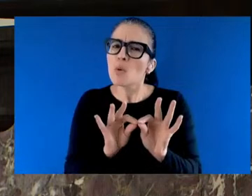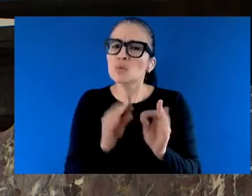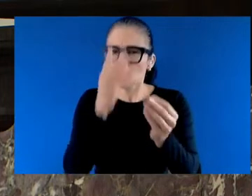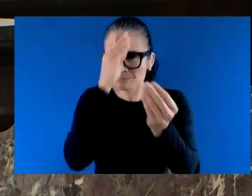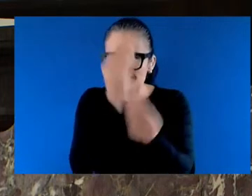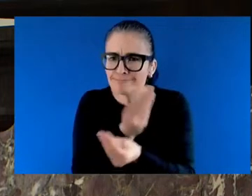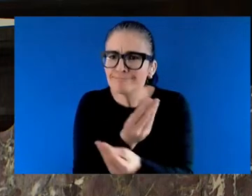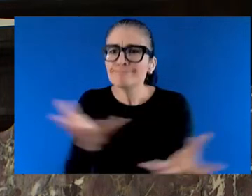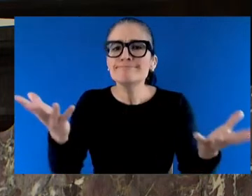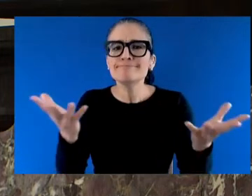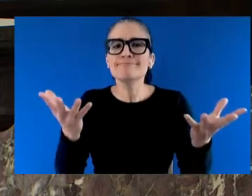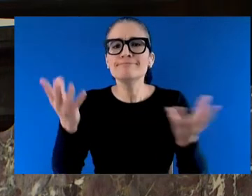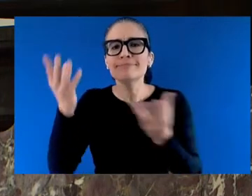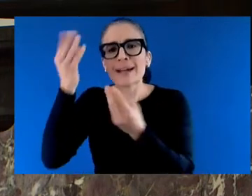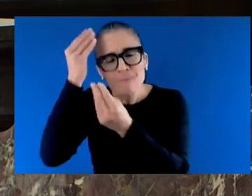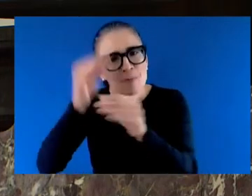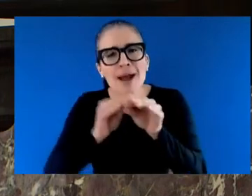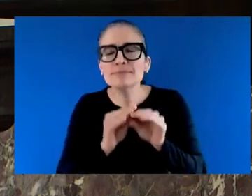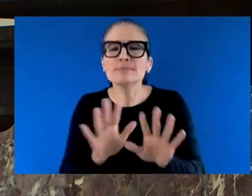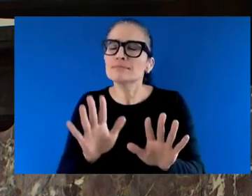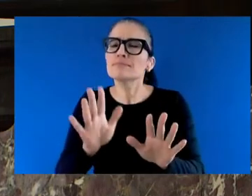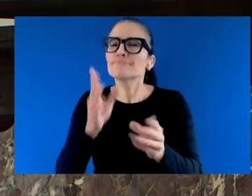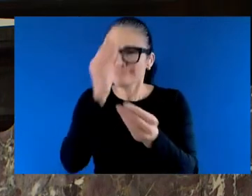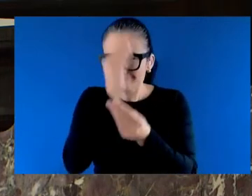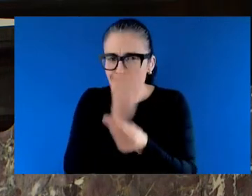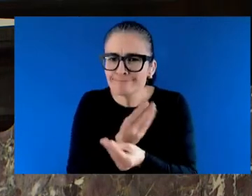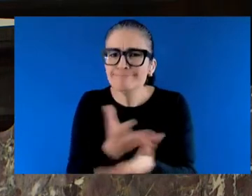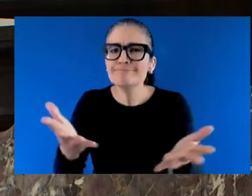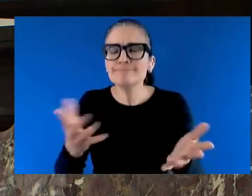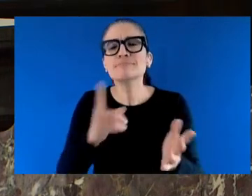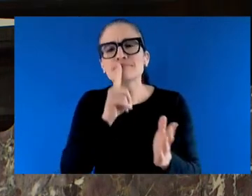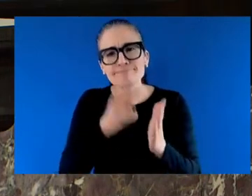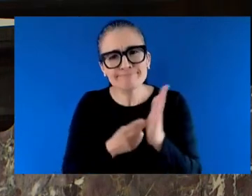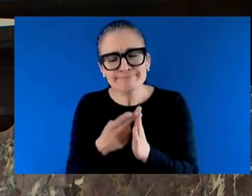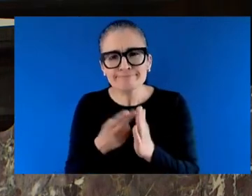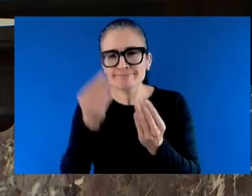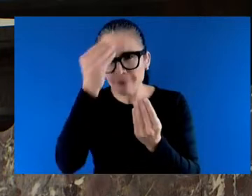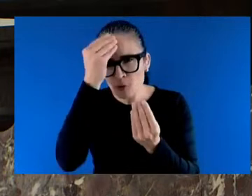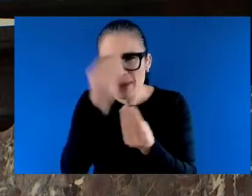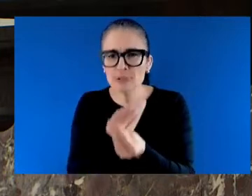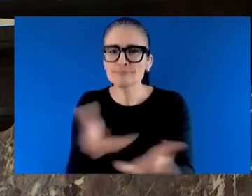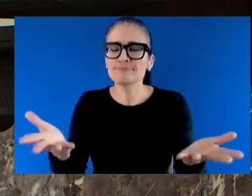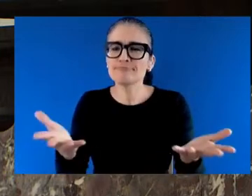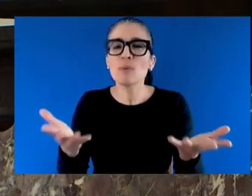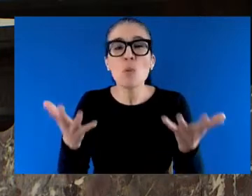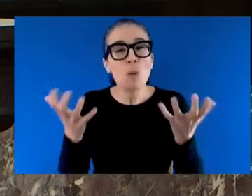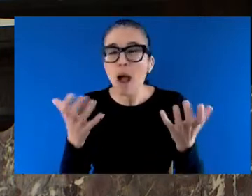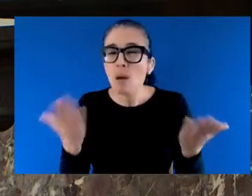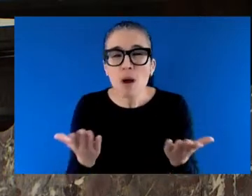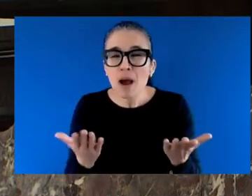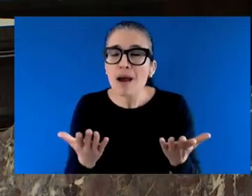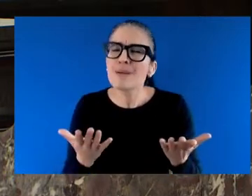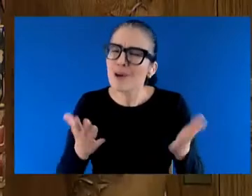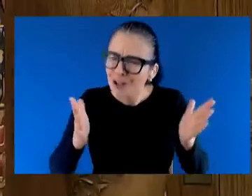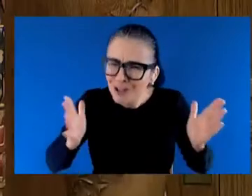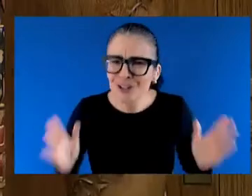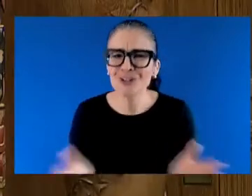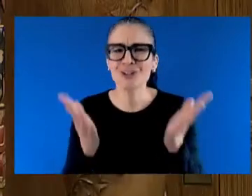open dialogues, so the multiculturalism can truly thrive and continue to enrich our community.